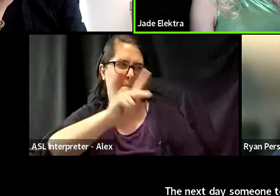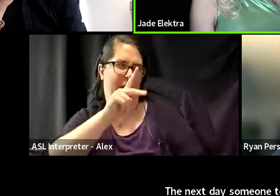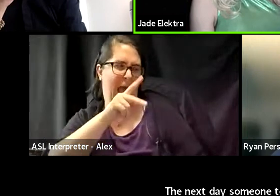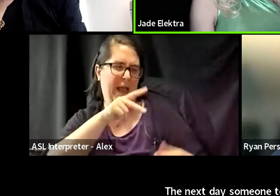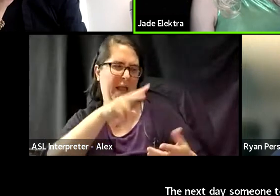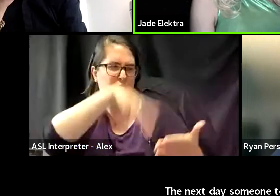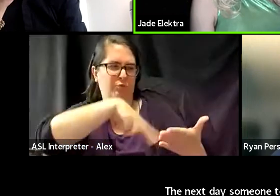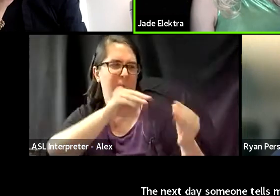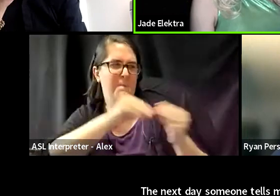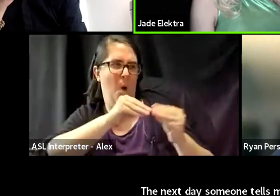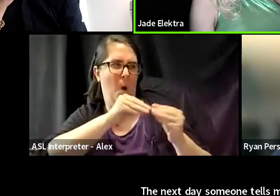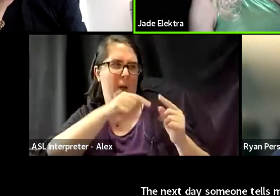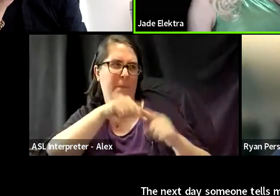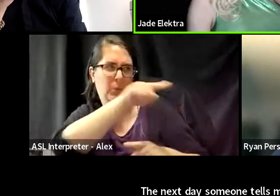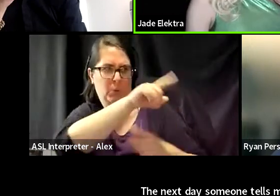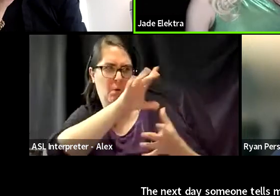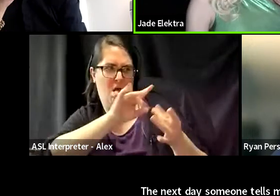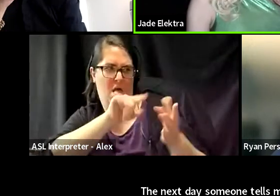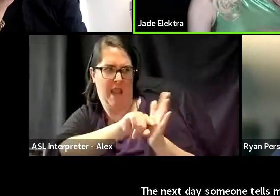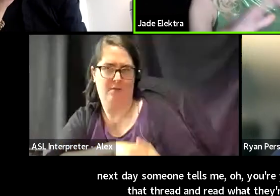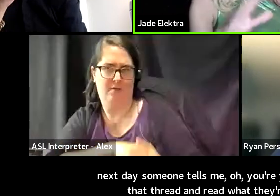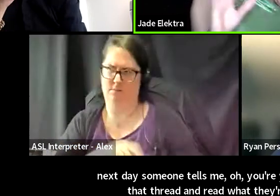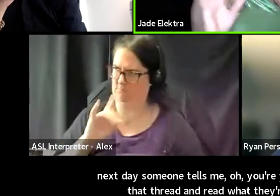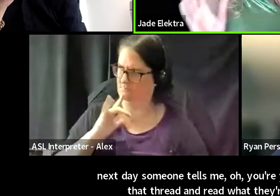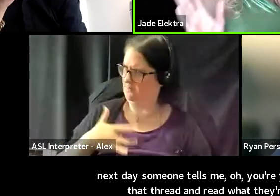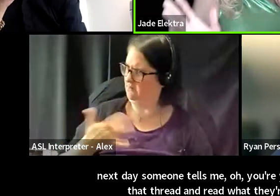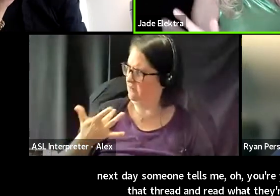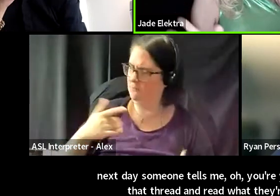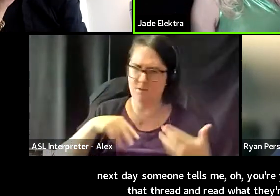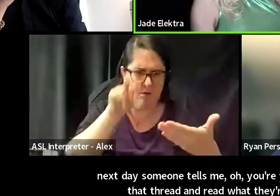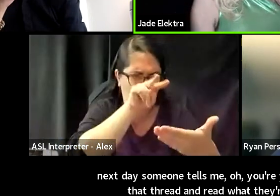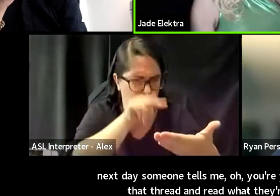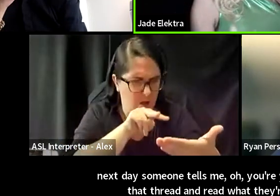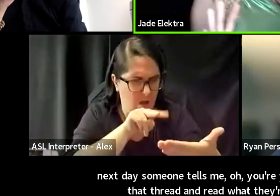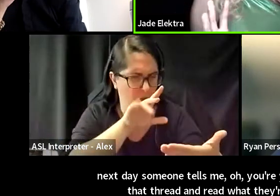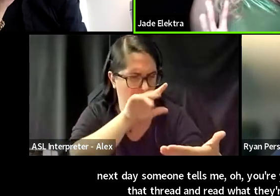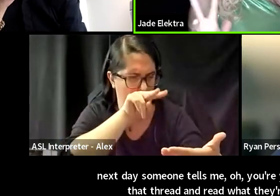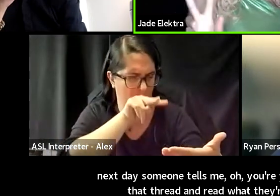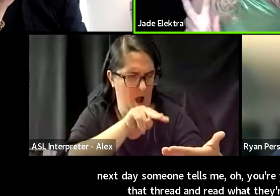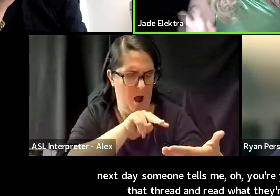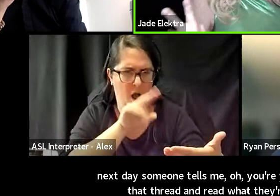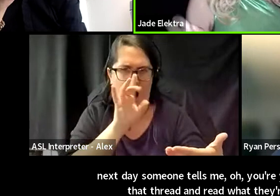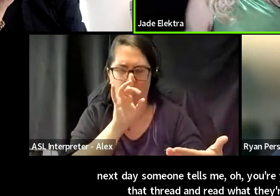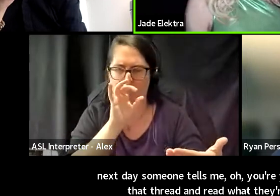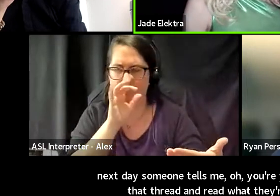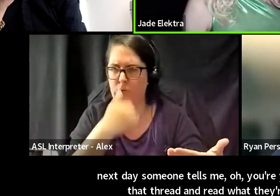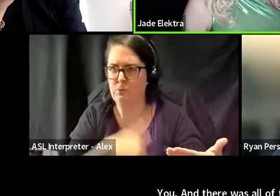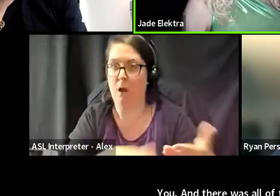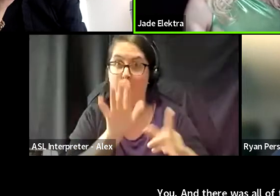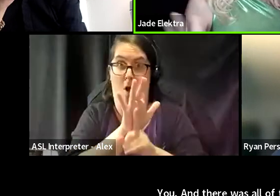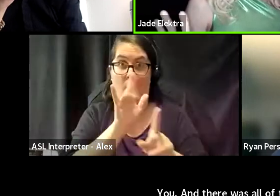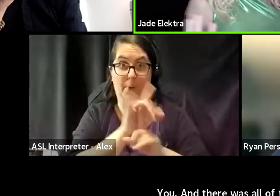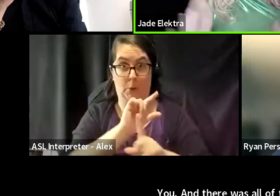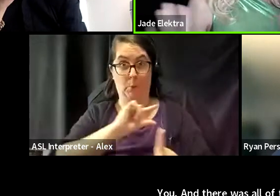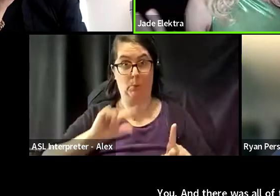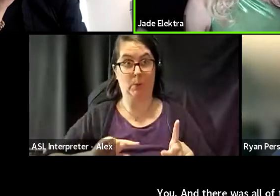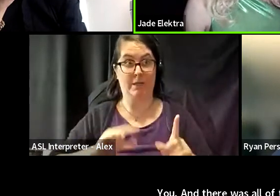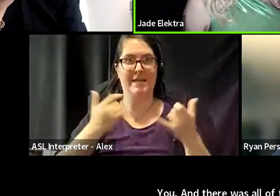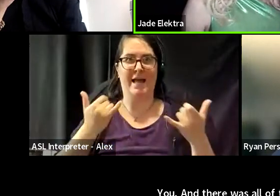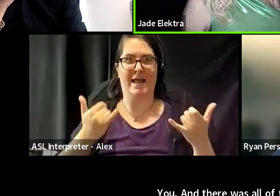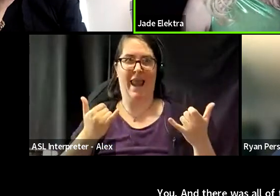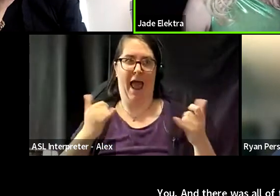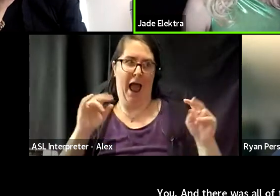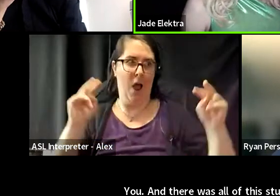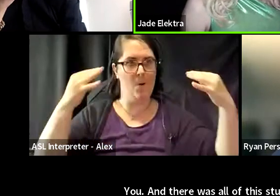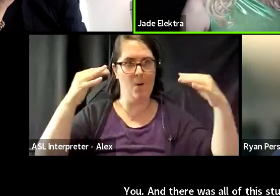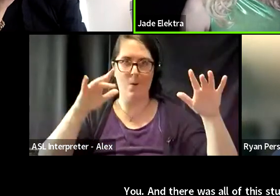read what they're writing about you. And there was all of this stuff, really popular queens who are now big on the